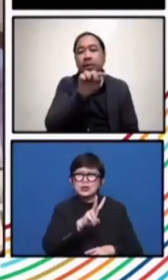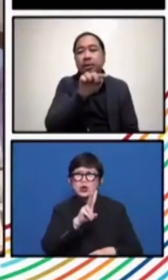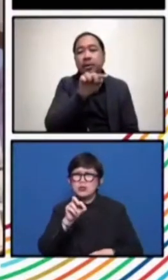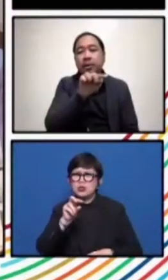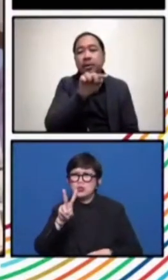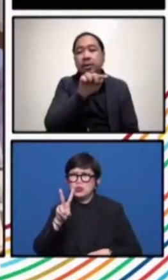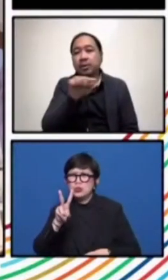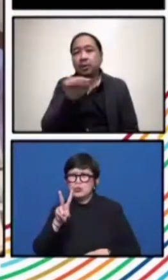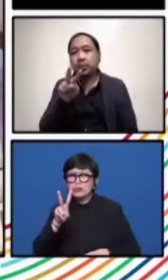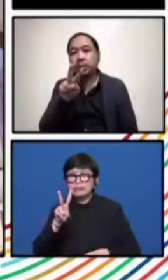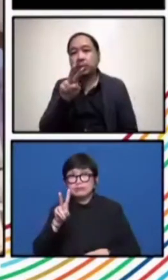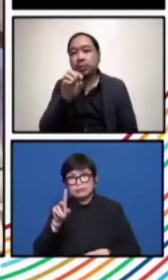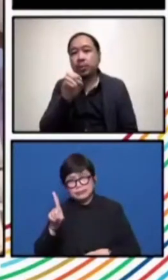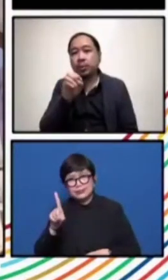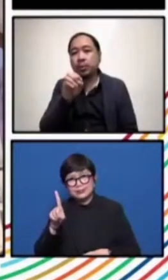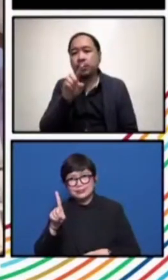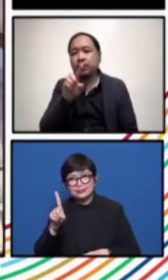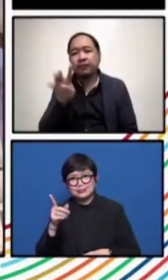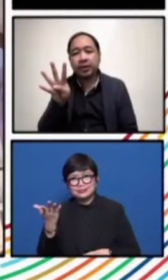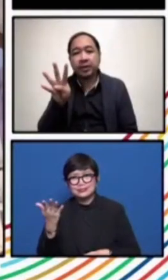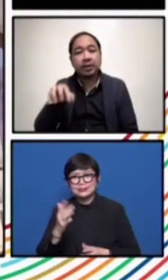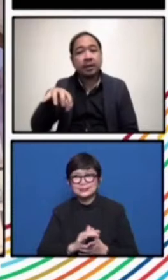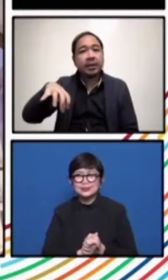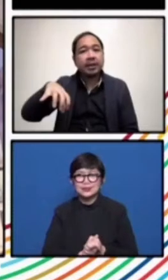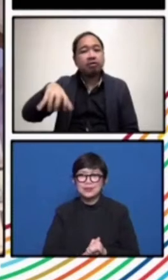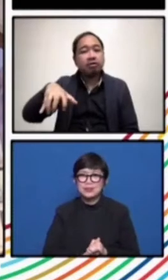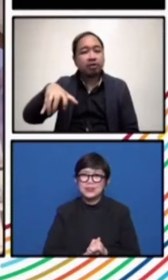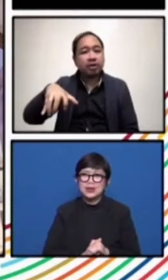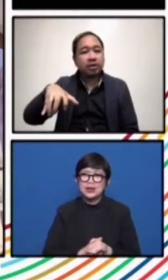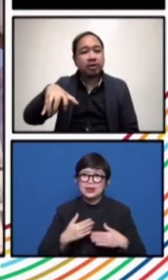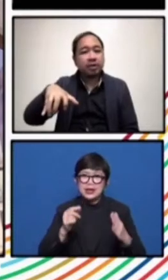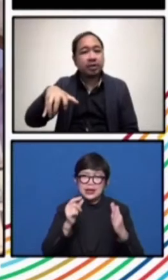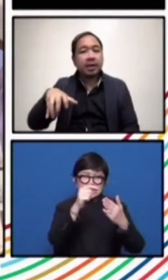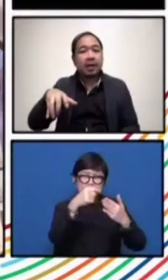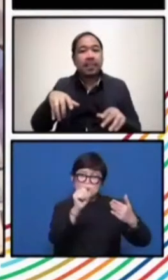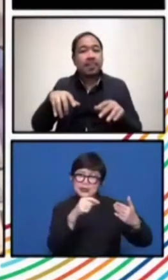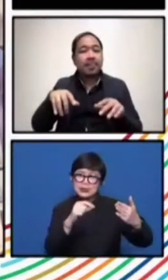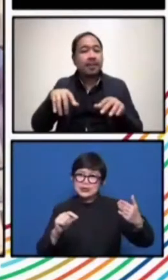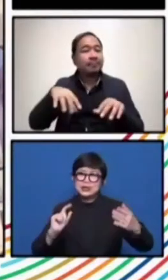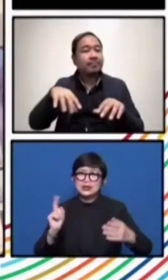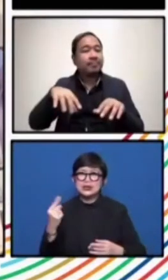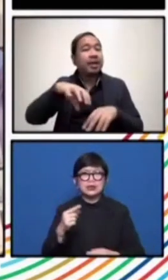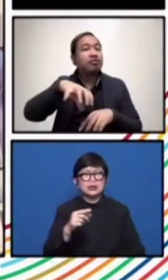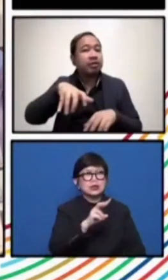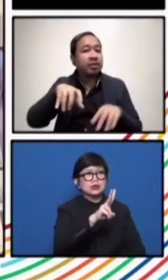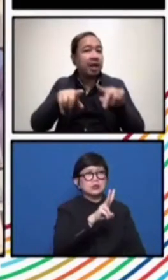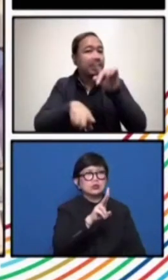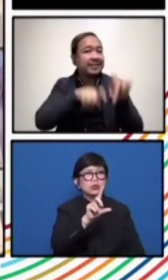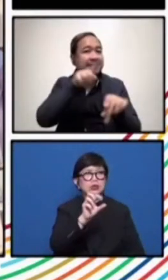2014 in the National conscious census 2019